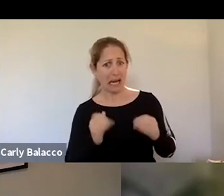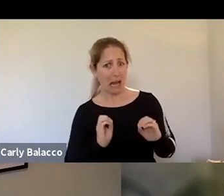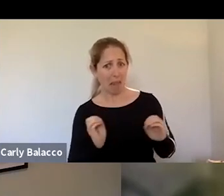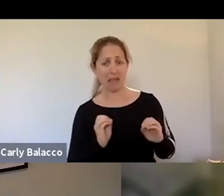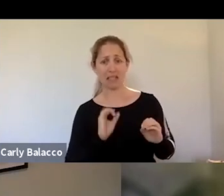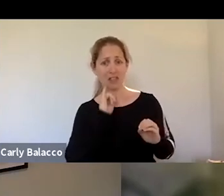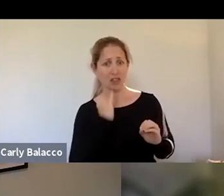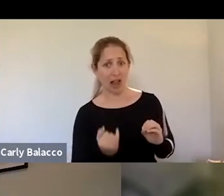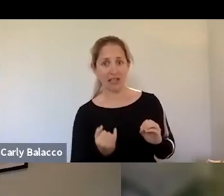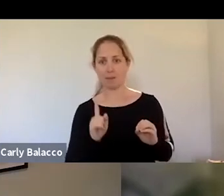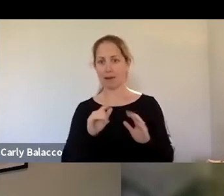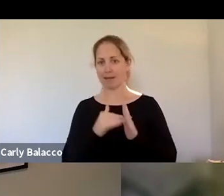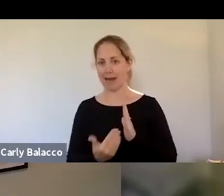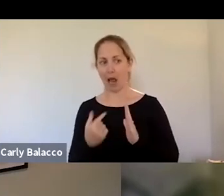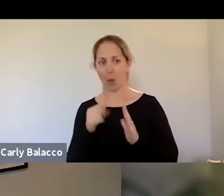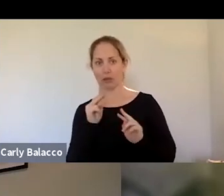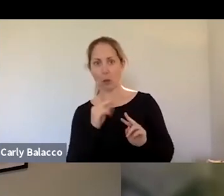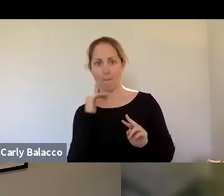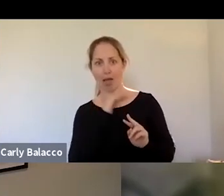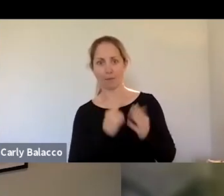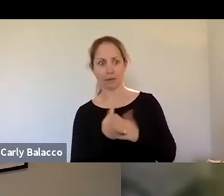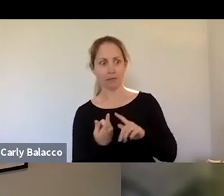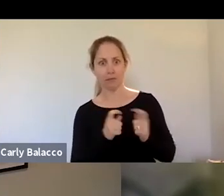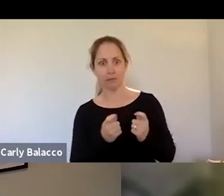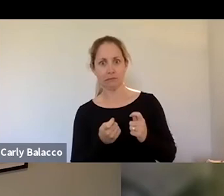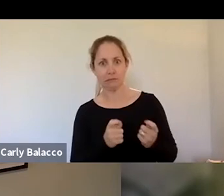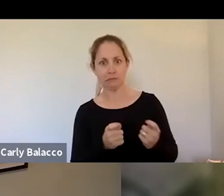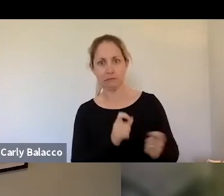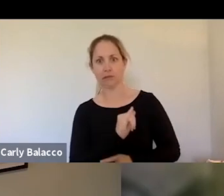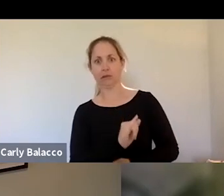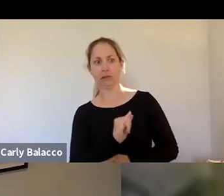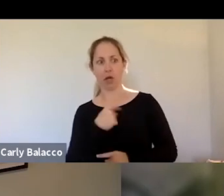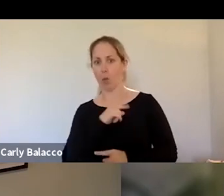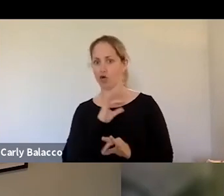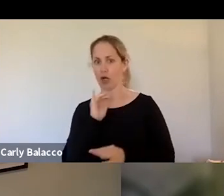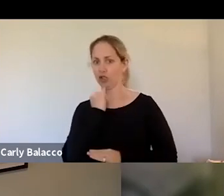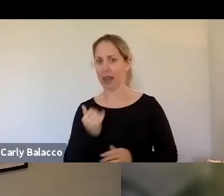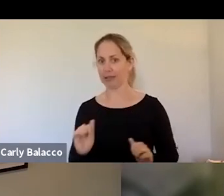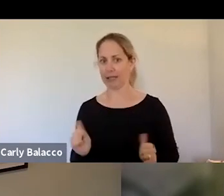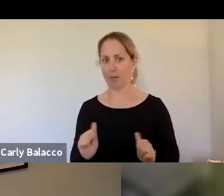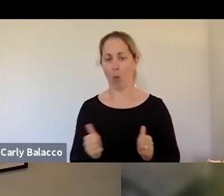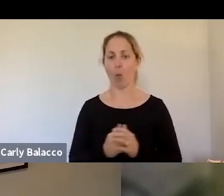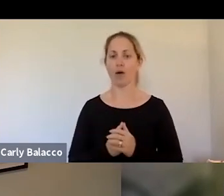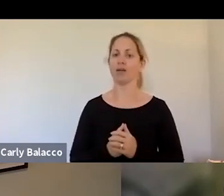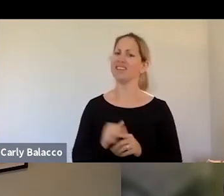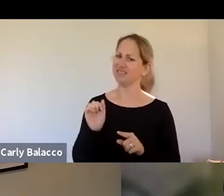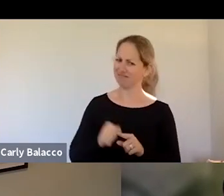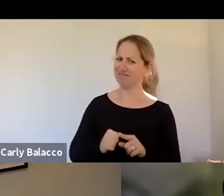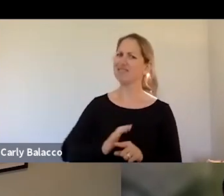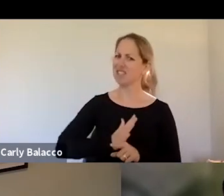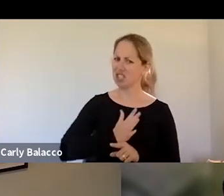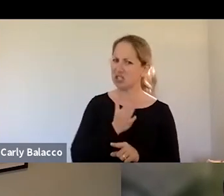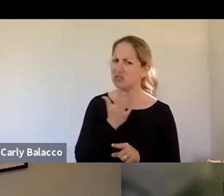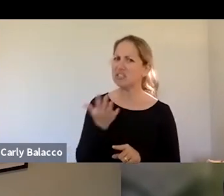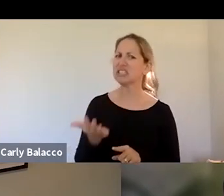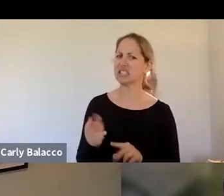being jealous. Yeah, well, it's been kind of interesting to observe how things